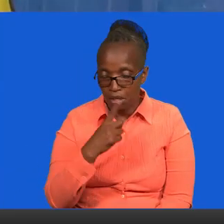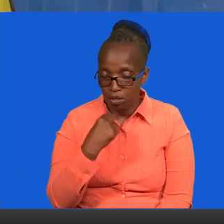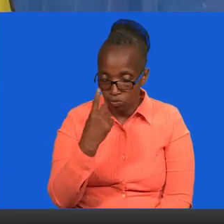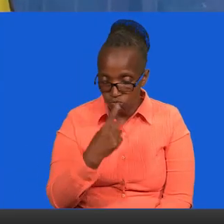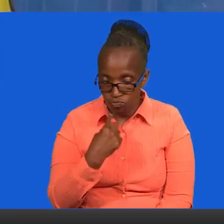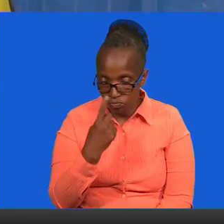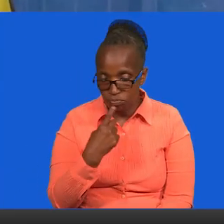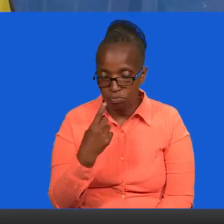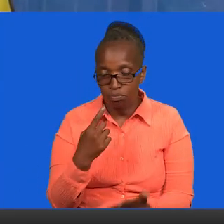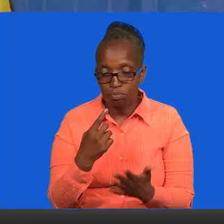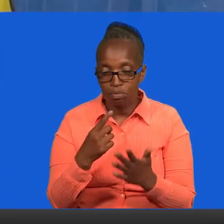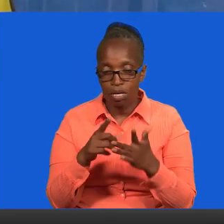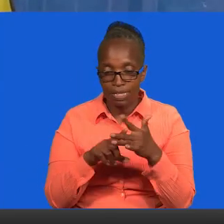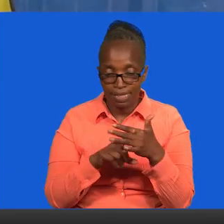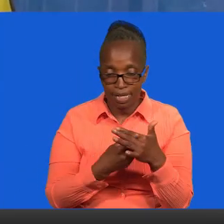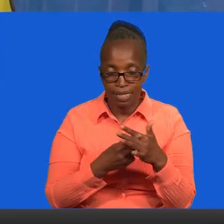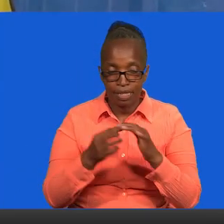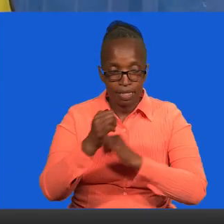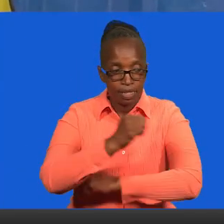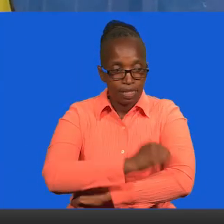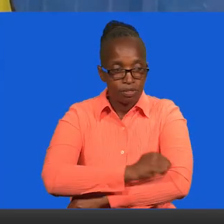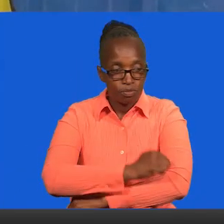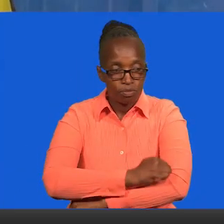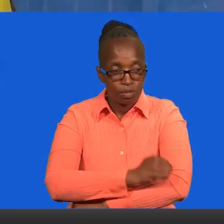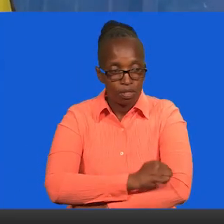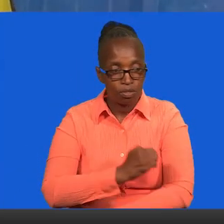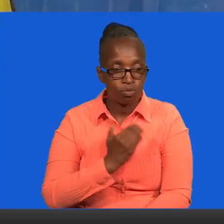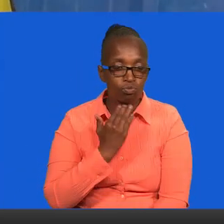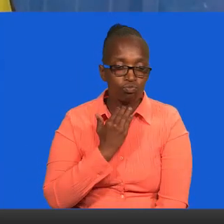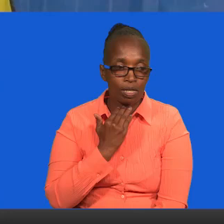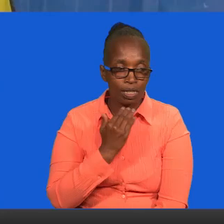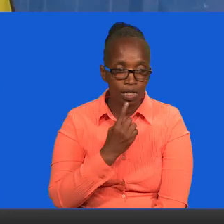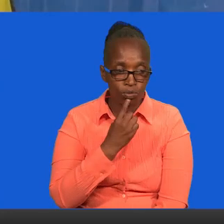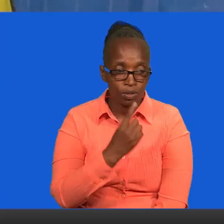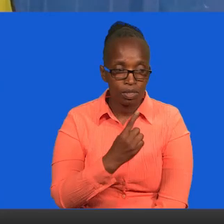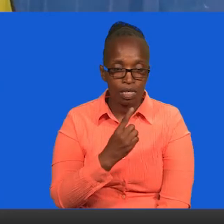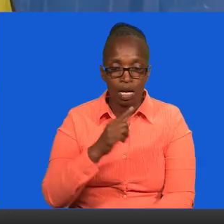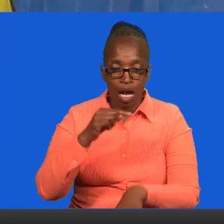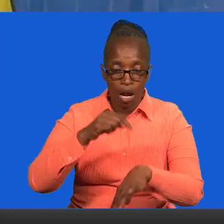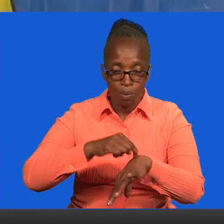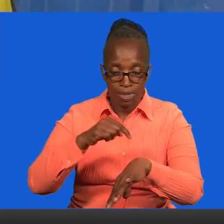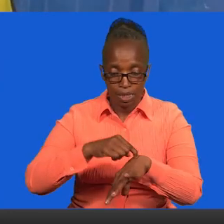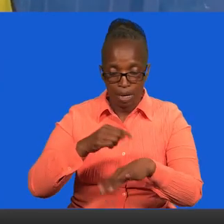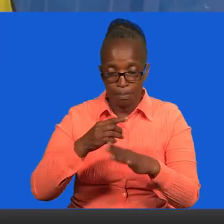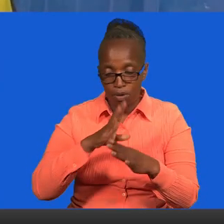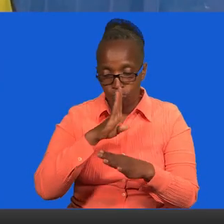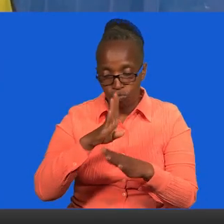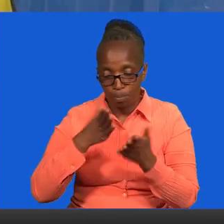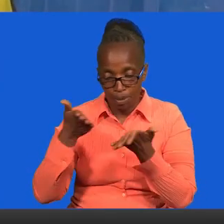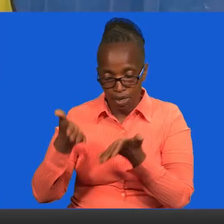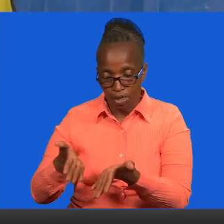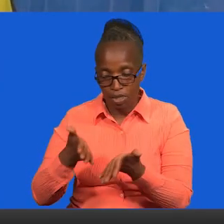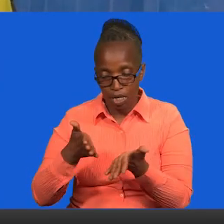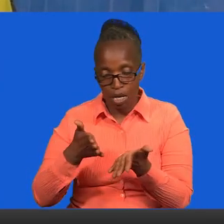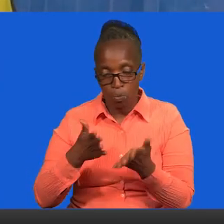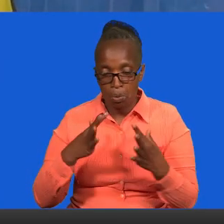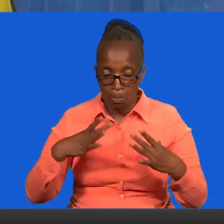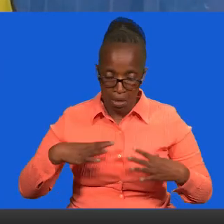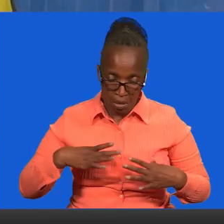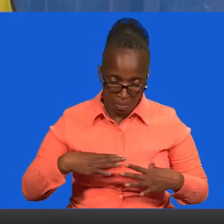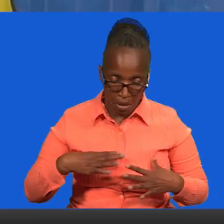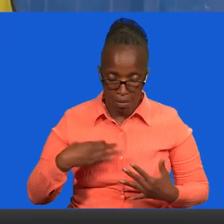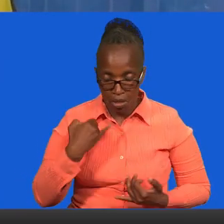kama mzazi ambaye ni mwanzilishi wa hii shule, naweza sema kwamba wakati wetu kuwa hapa